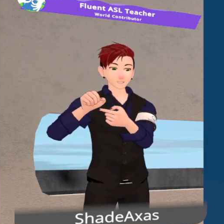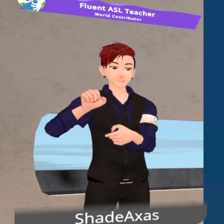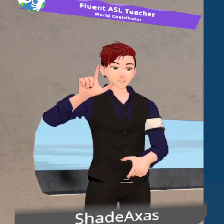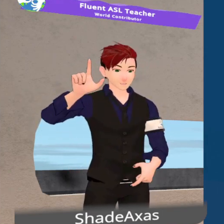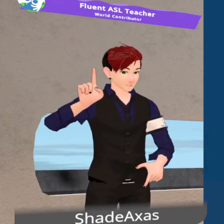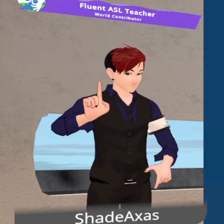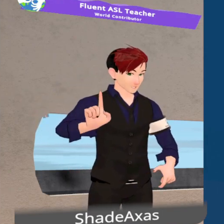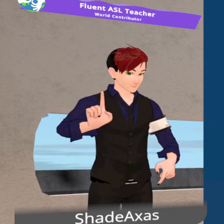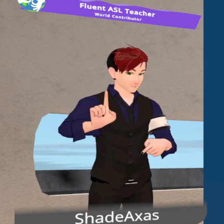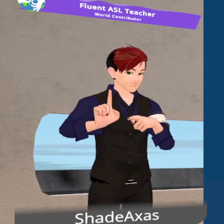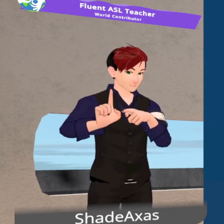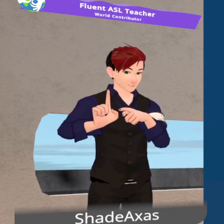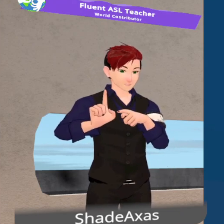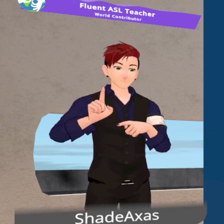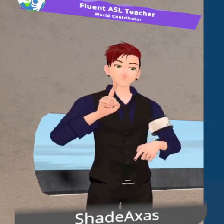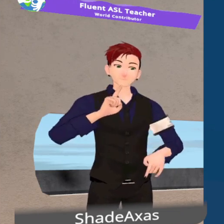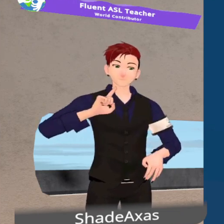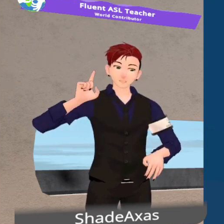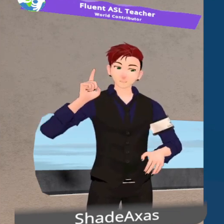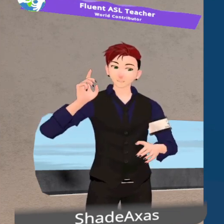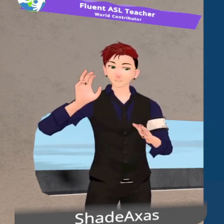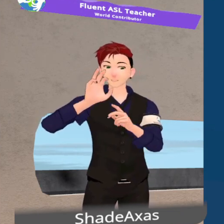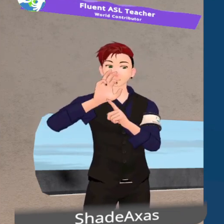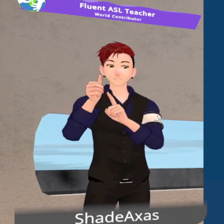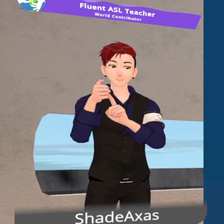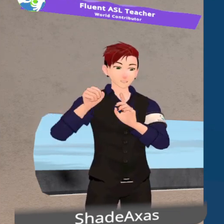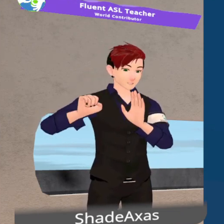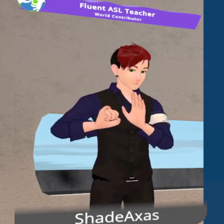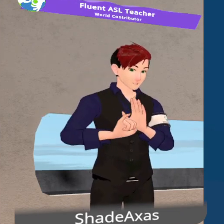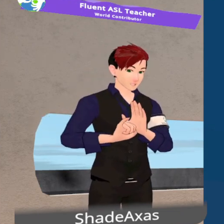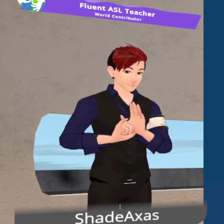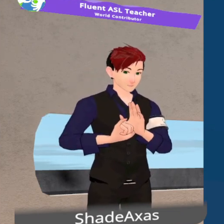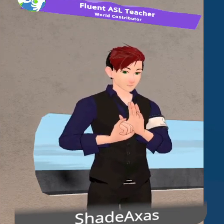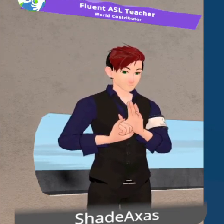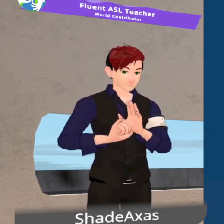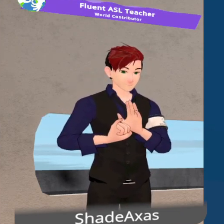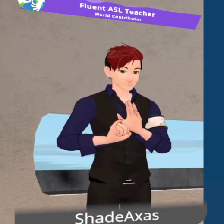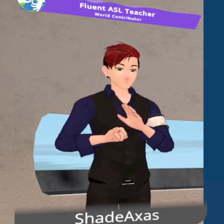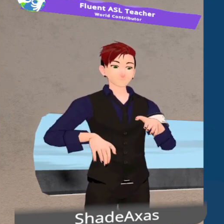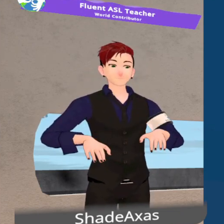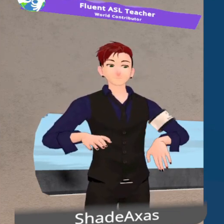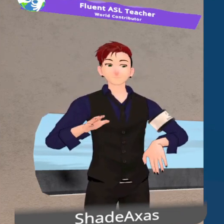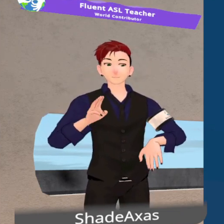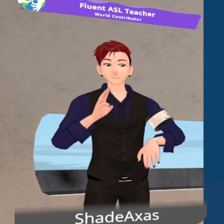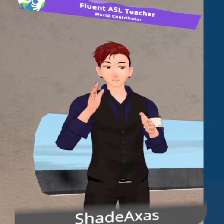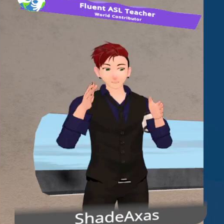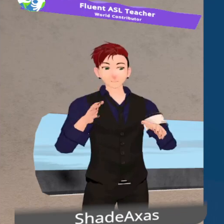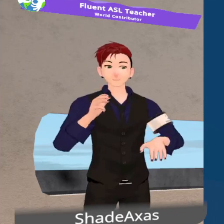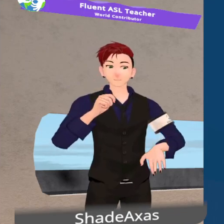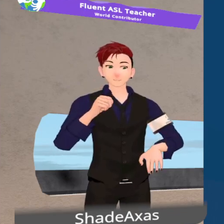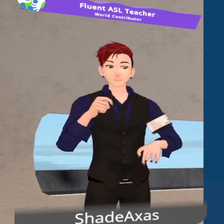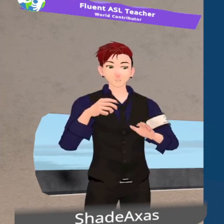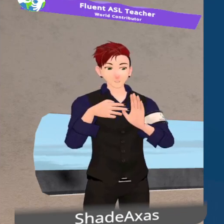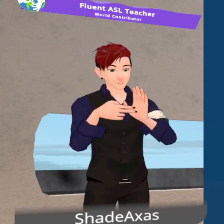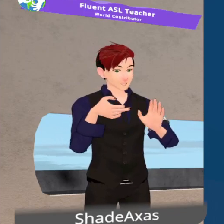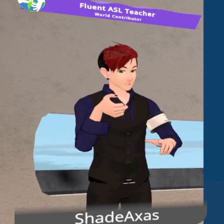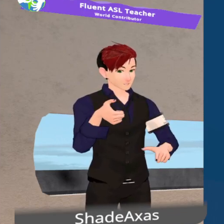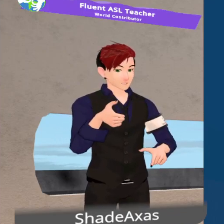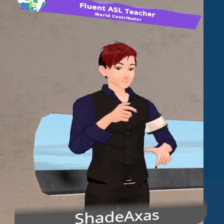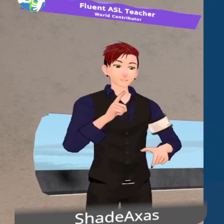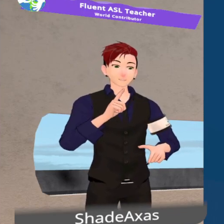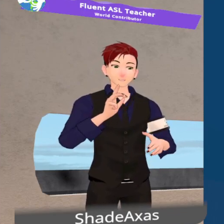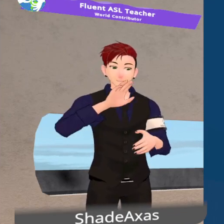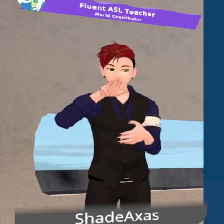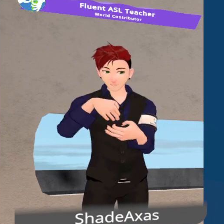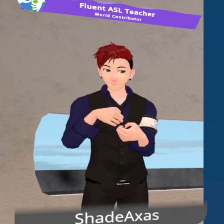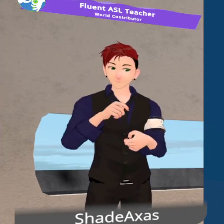you're talking about uppercase d, that is deaf as the cultural identity. So that means a person who